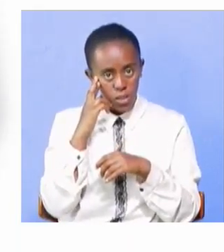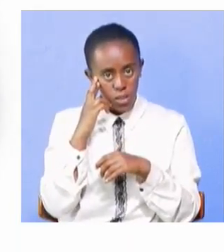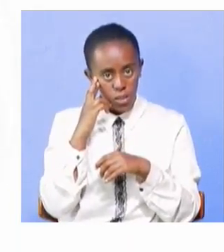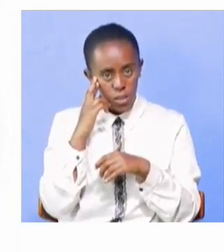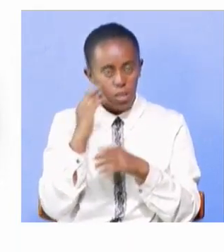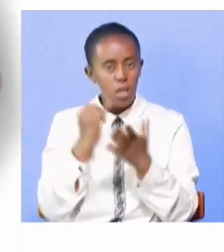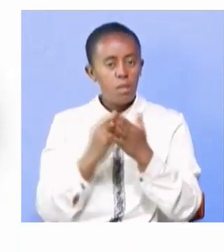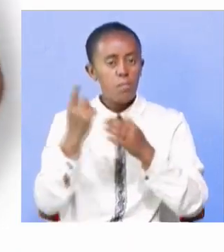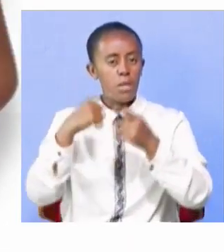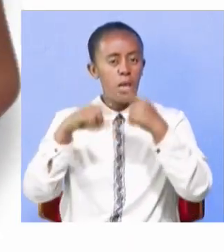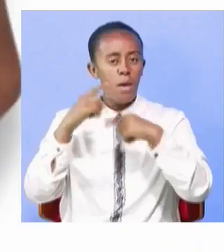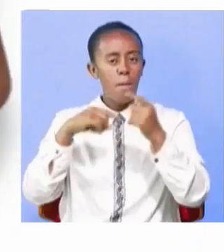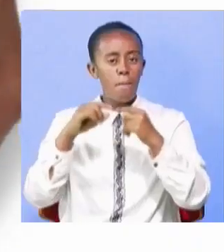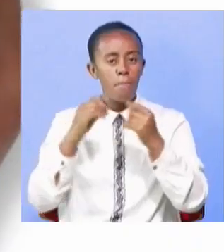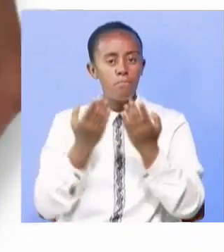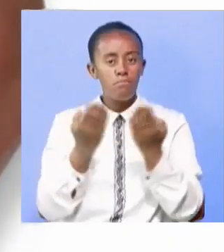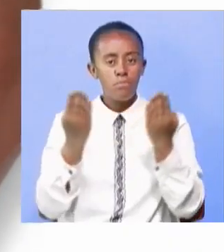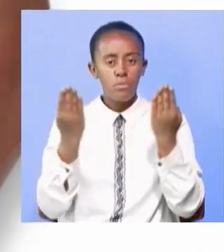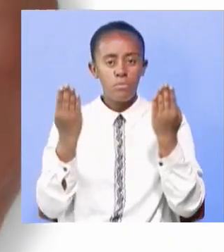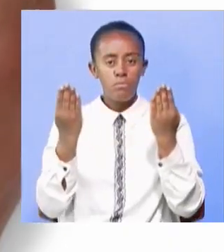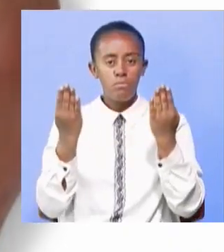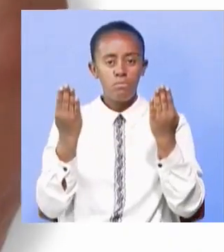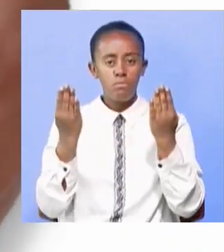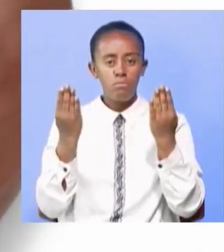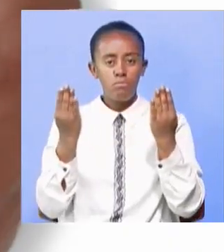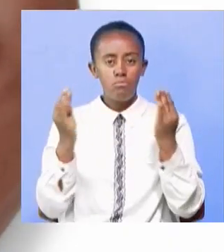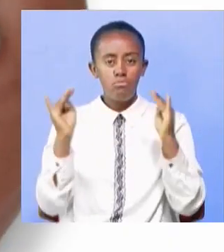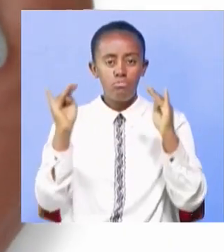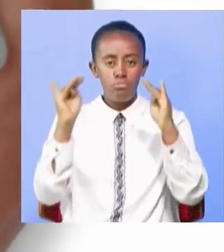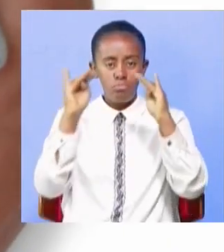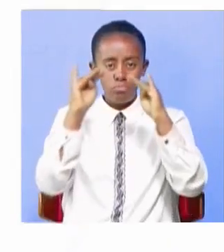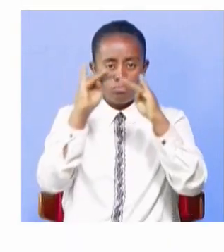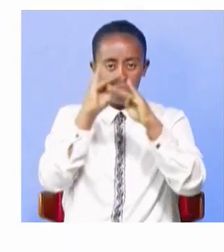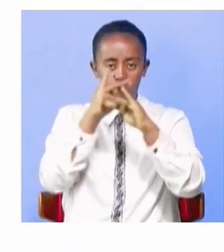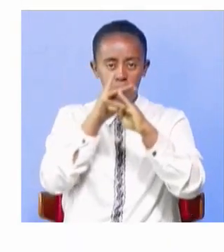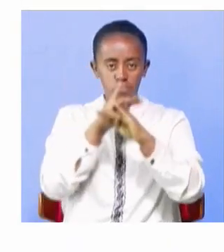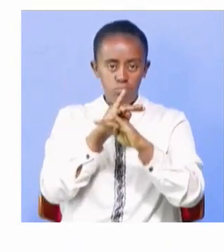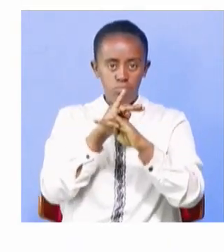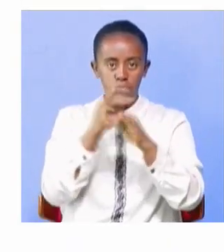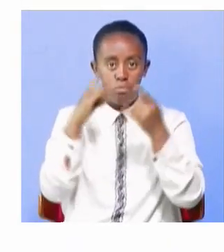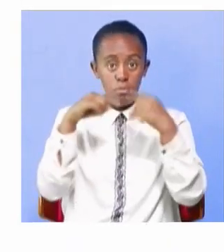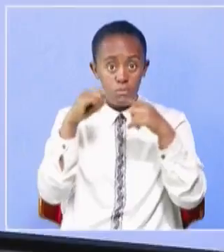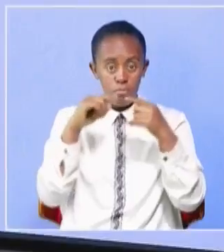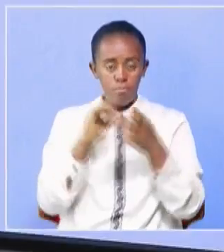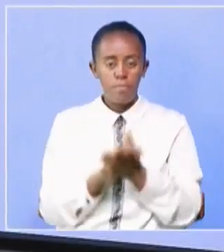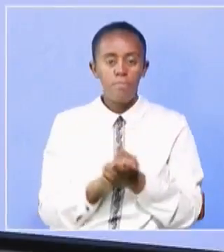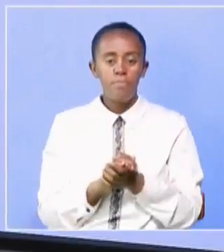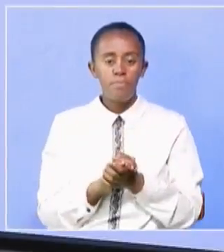it became dark.